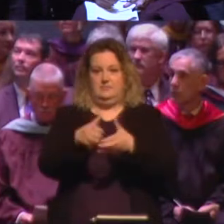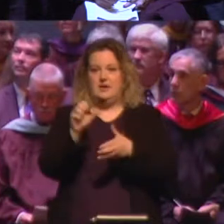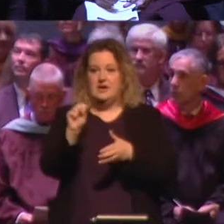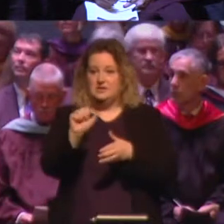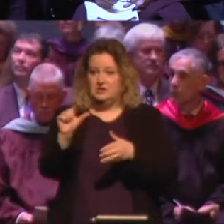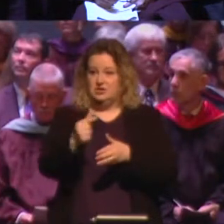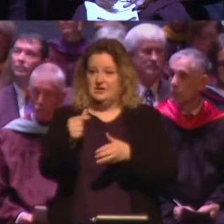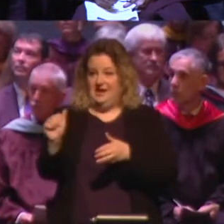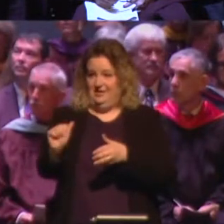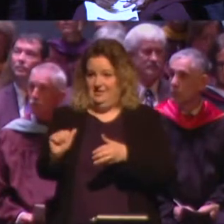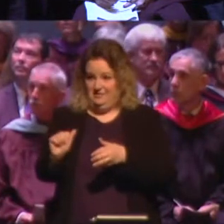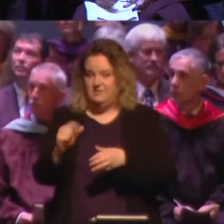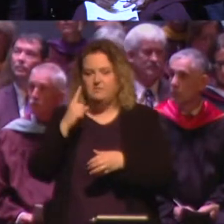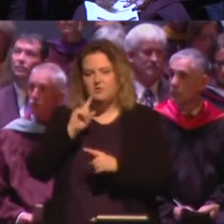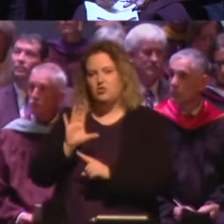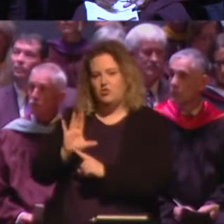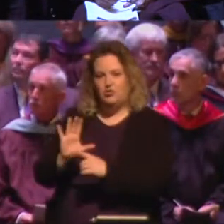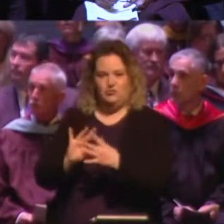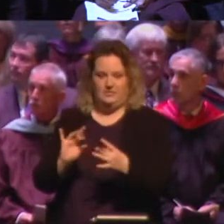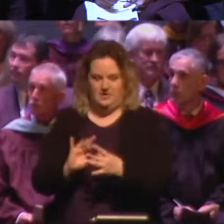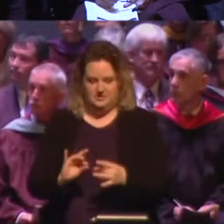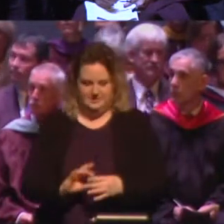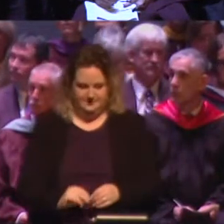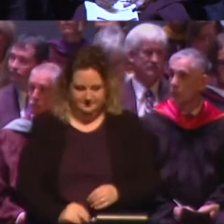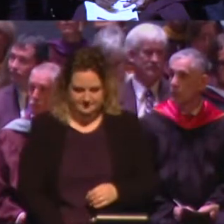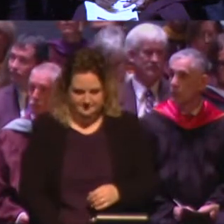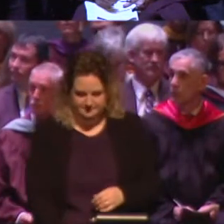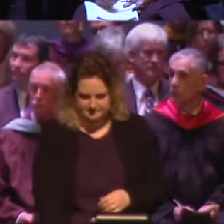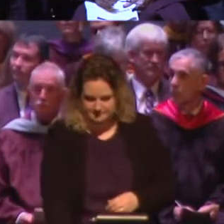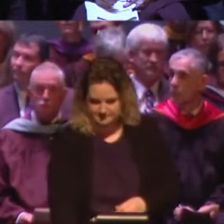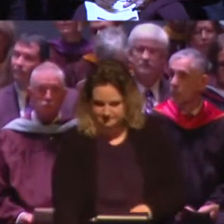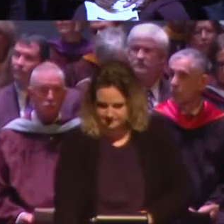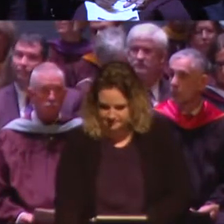the lectern for her remarks.